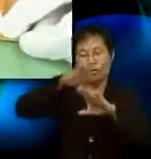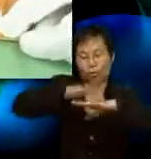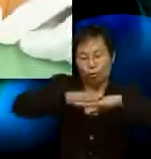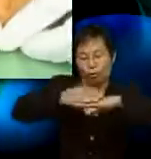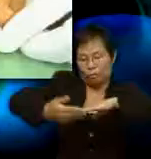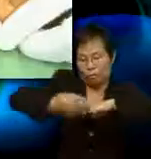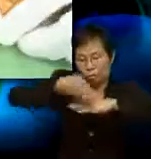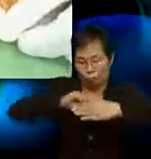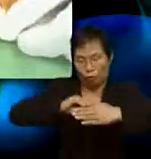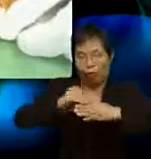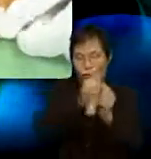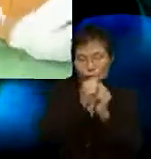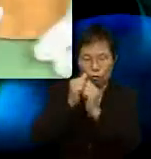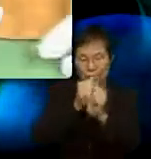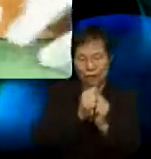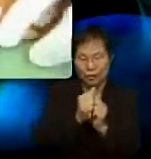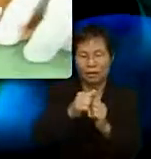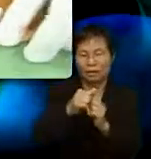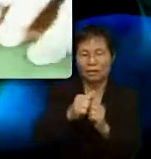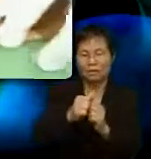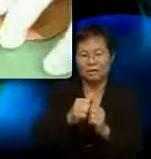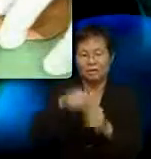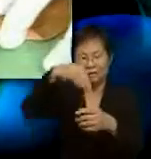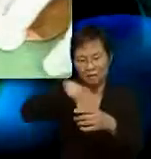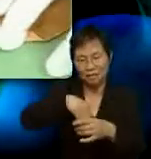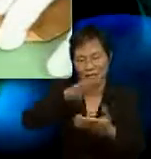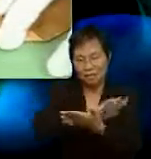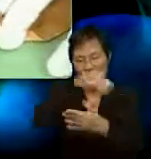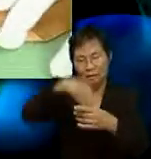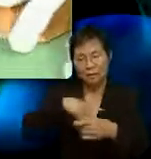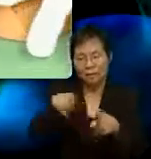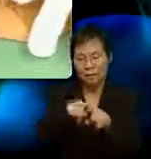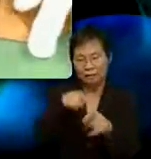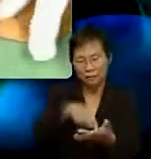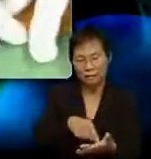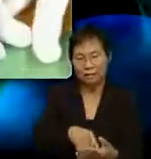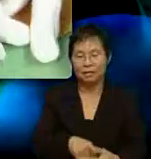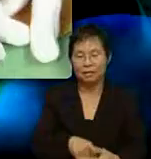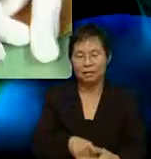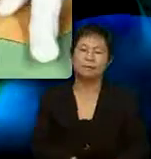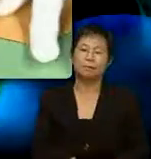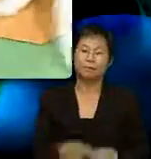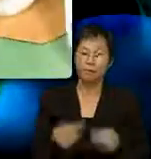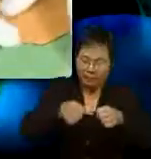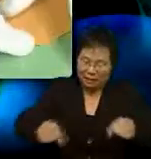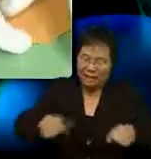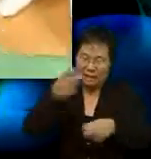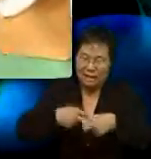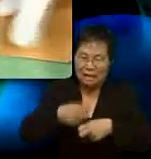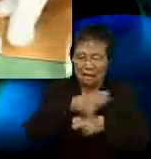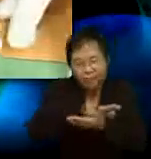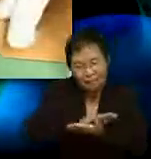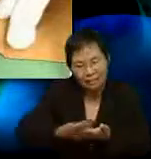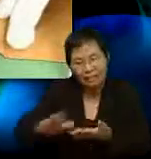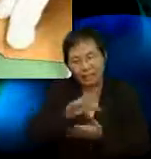paper together with the folded paper inside it like this. press hard and